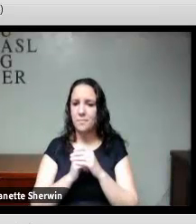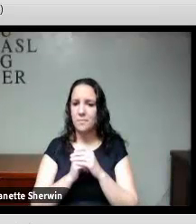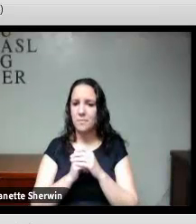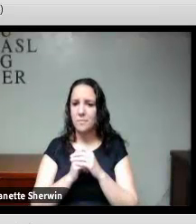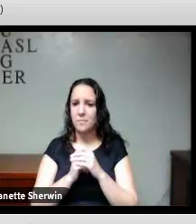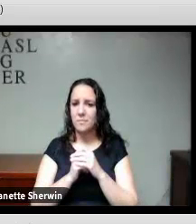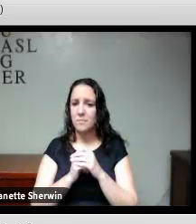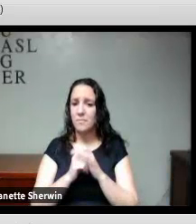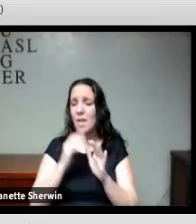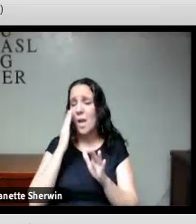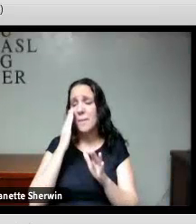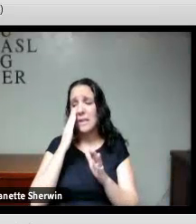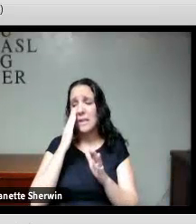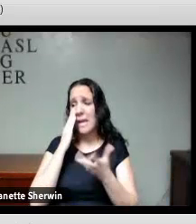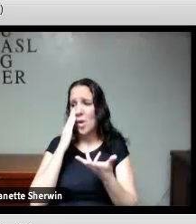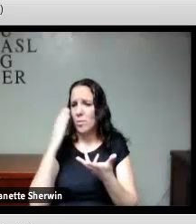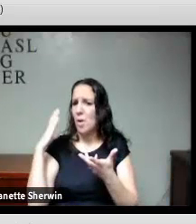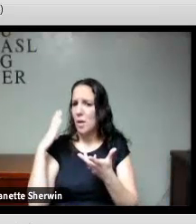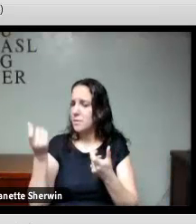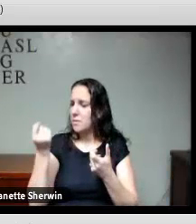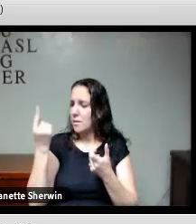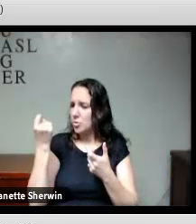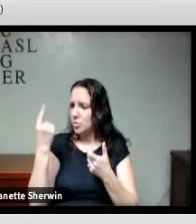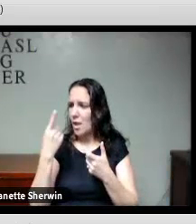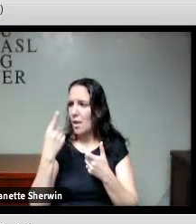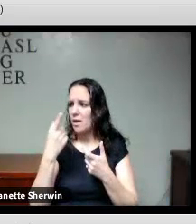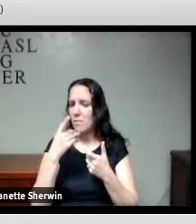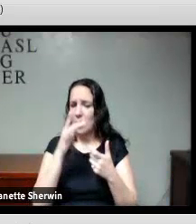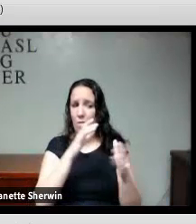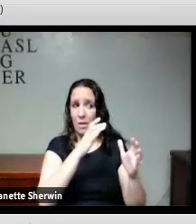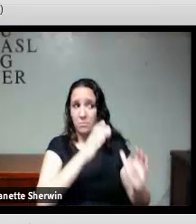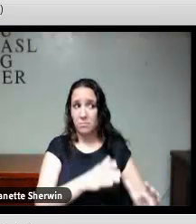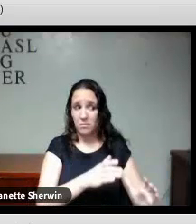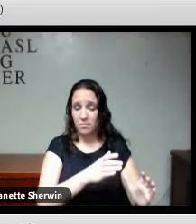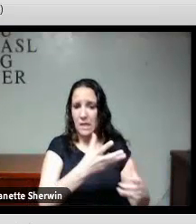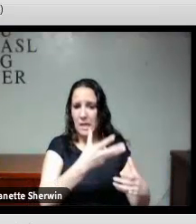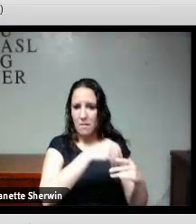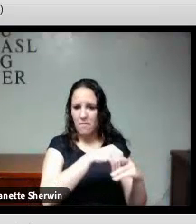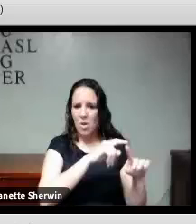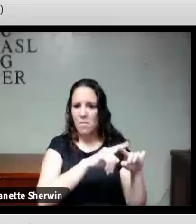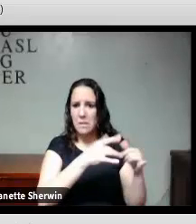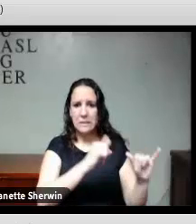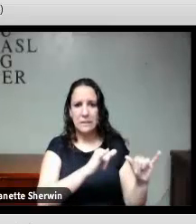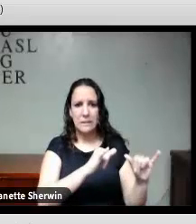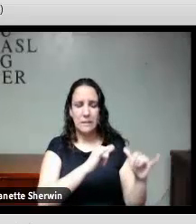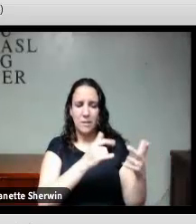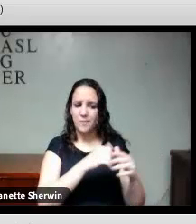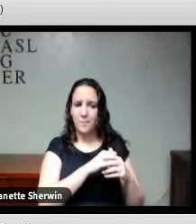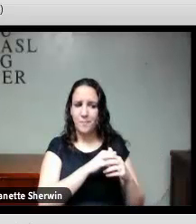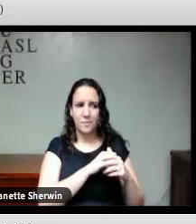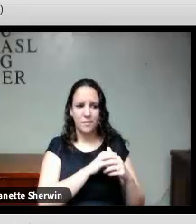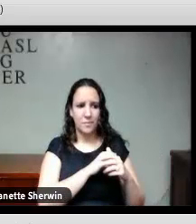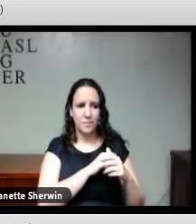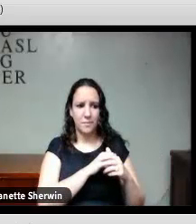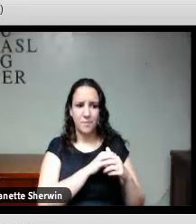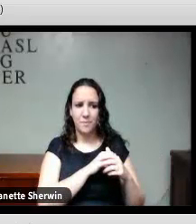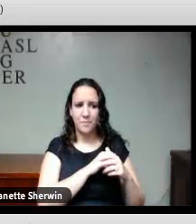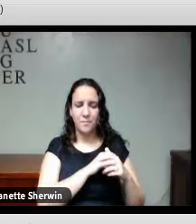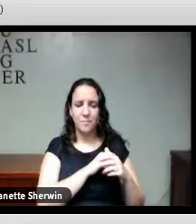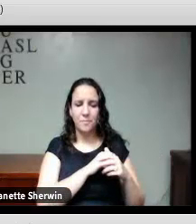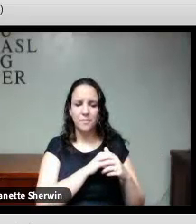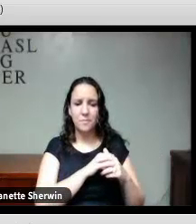to deal with the issues once the supervisor gets involved. And Lynn said they take away negative feelings which could result in negative publicity and comments